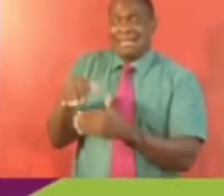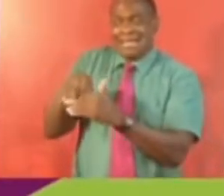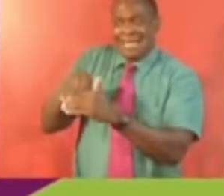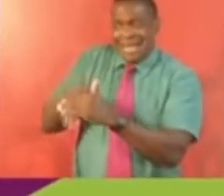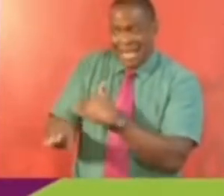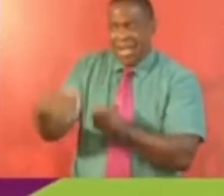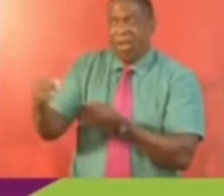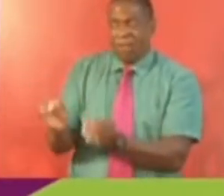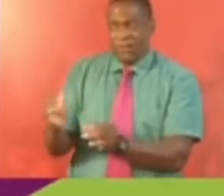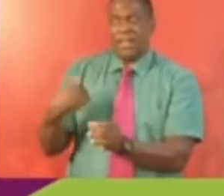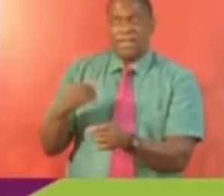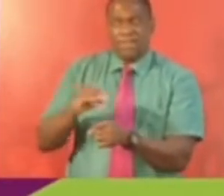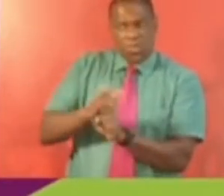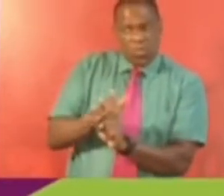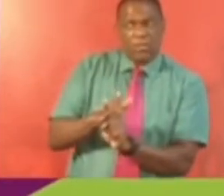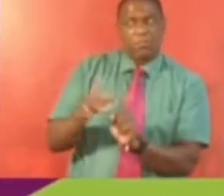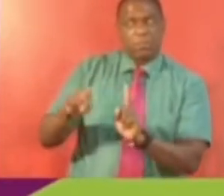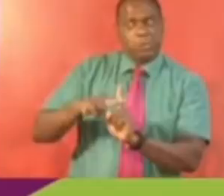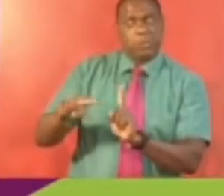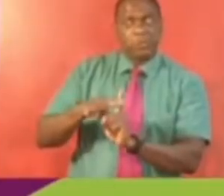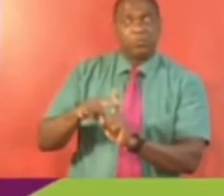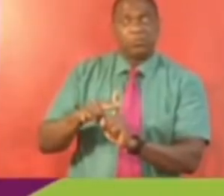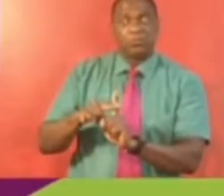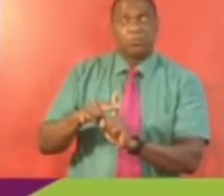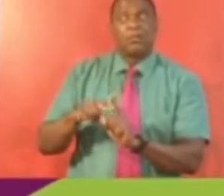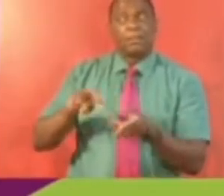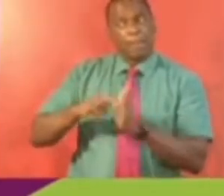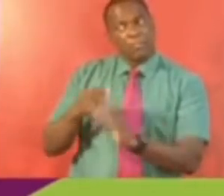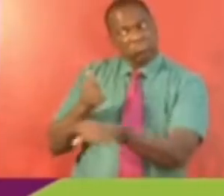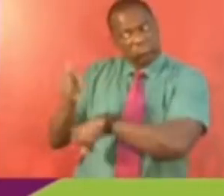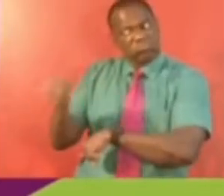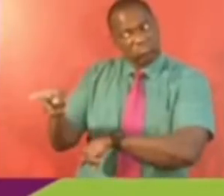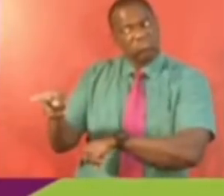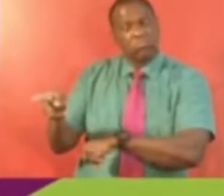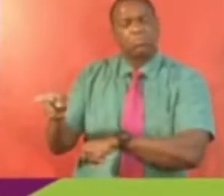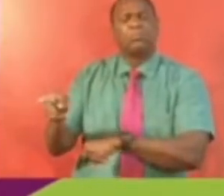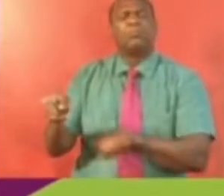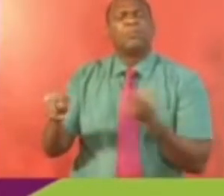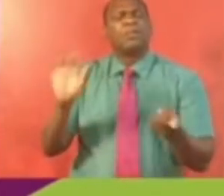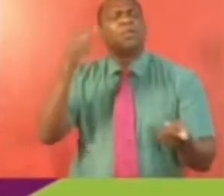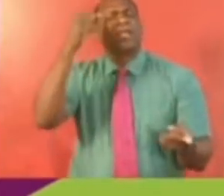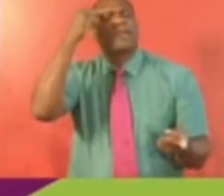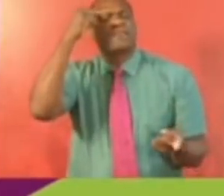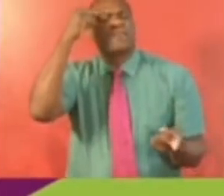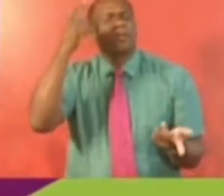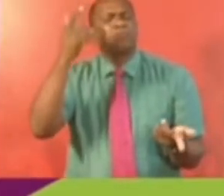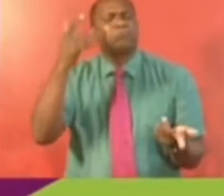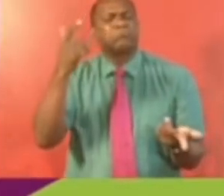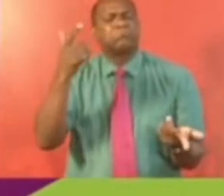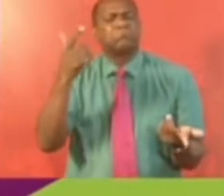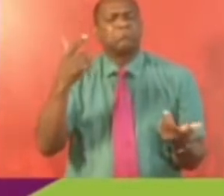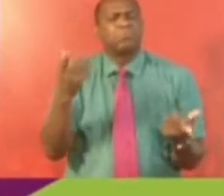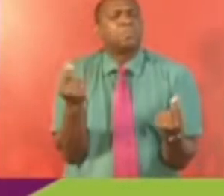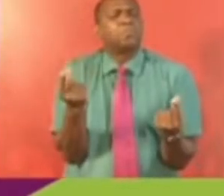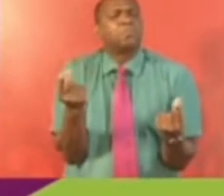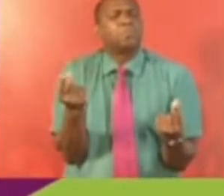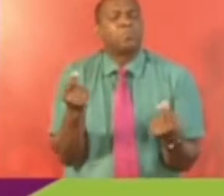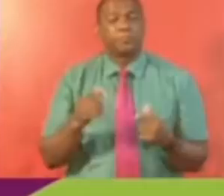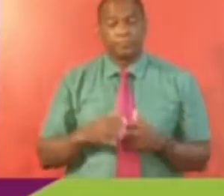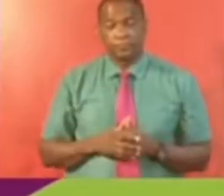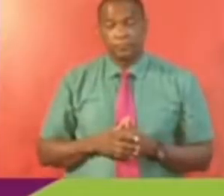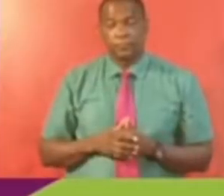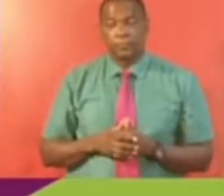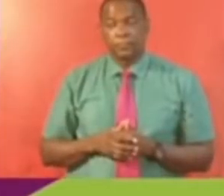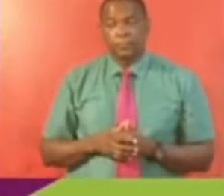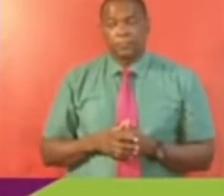be done. What is the Ministry of Health position or government's position on taking any action against employers or monitoring a little bit